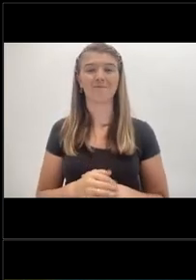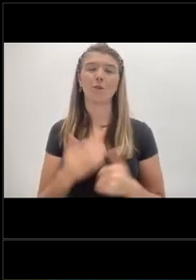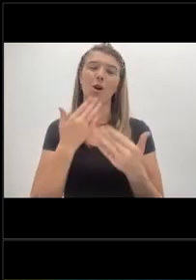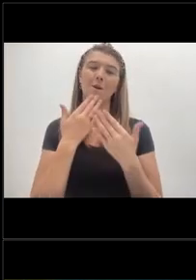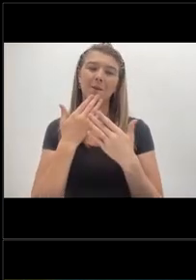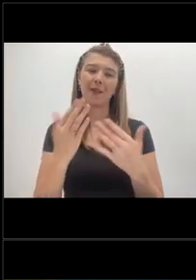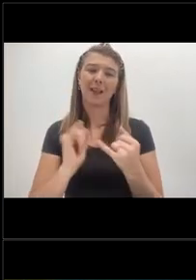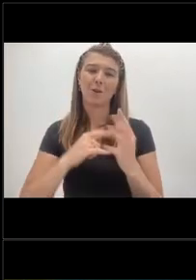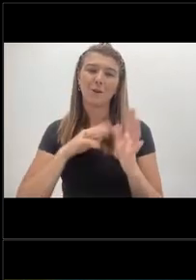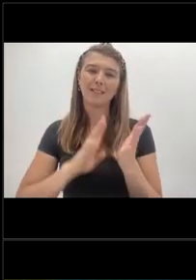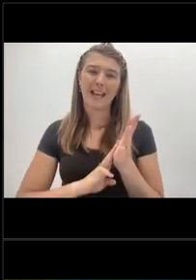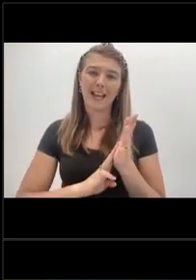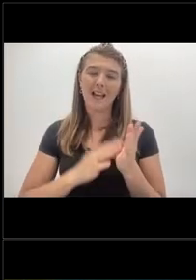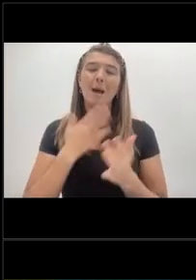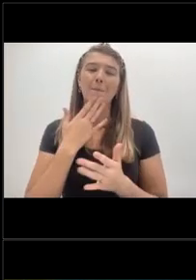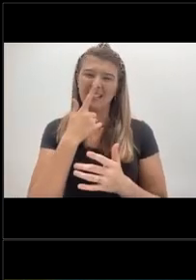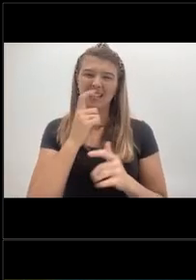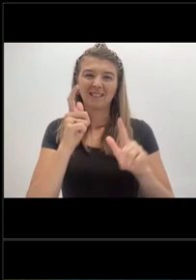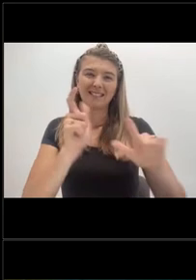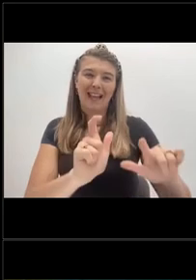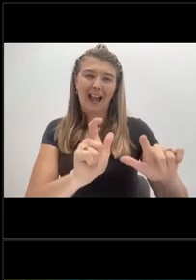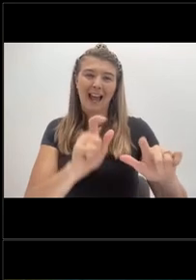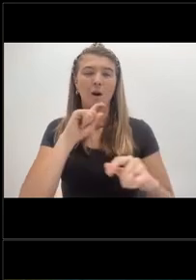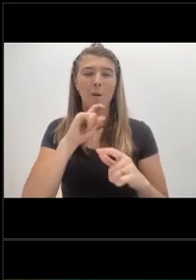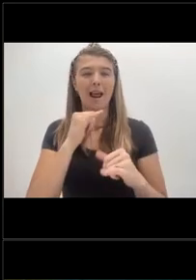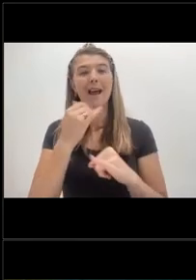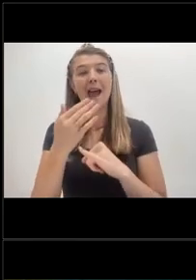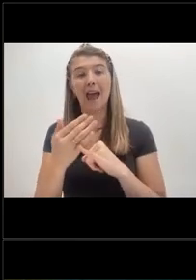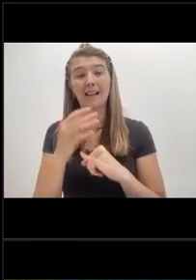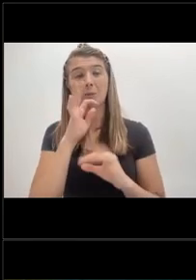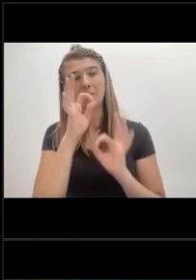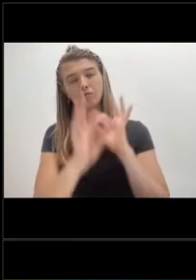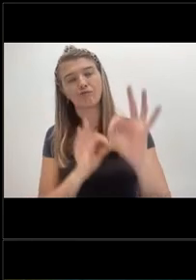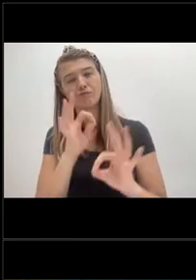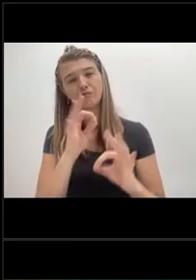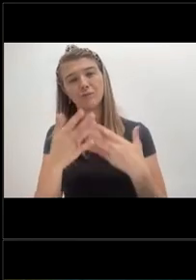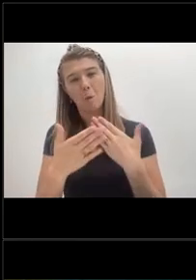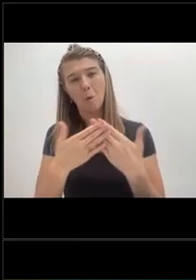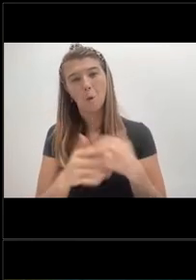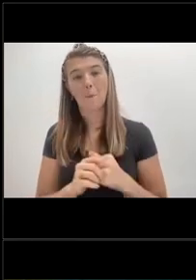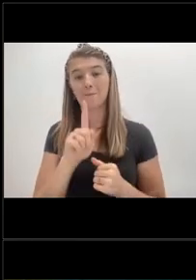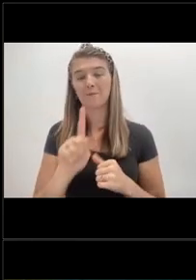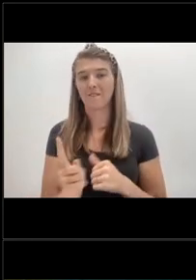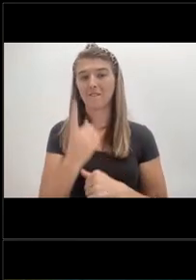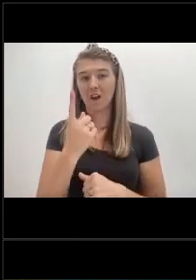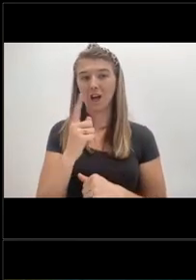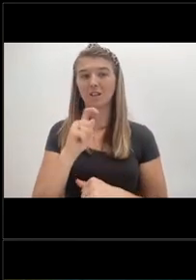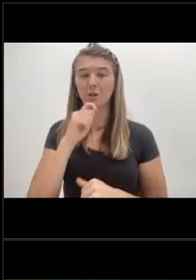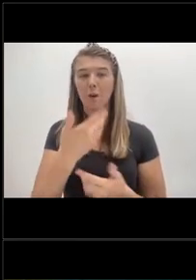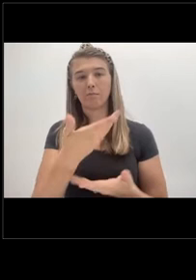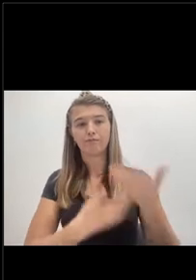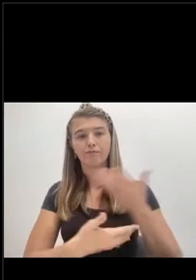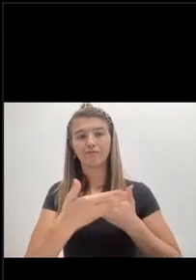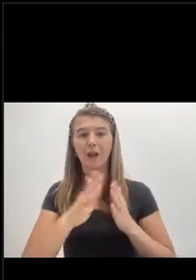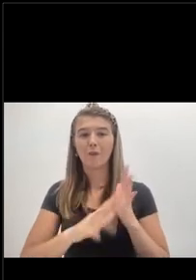Sam. Yeah, if you could please stick around, we'll be asking you some more questions a little bit later. But first, we're going to hear from Ina Vollmer. As